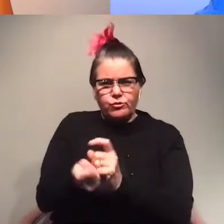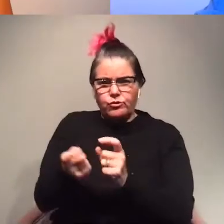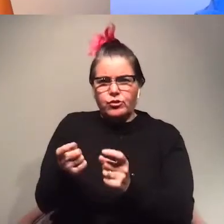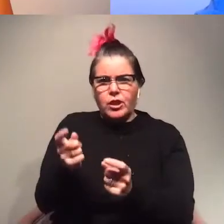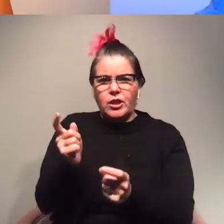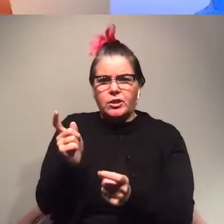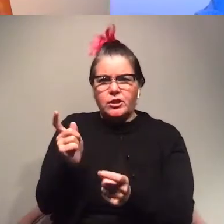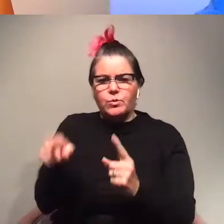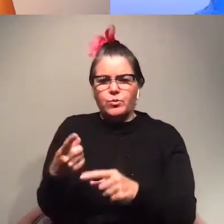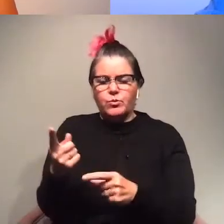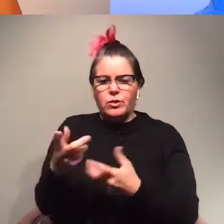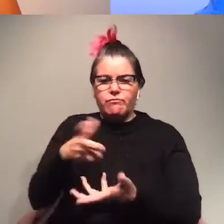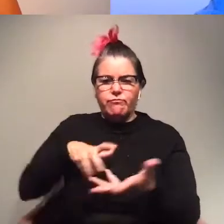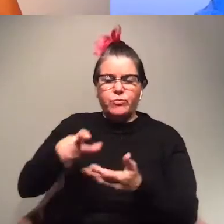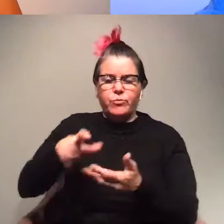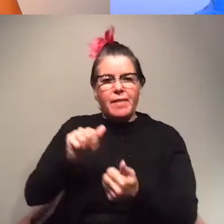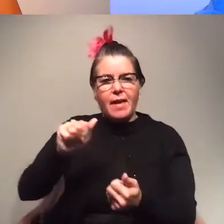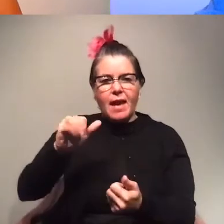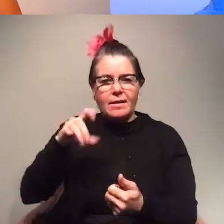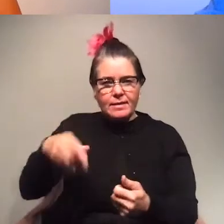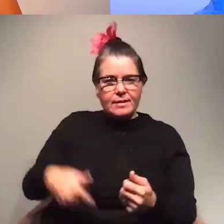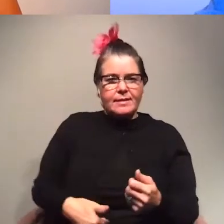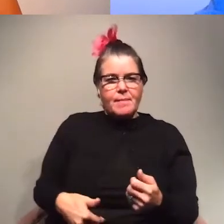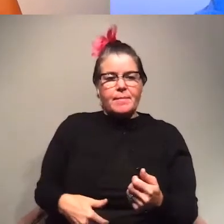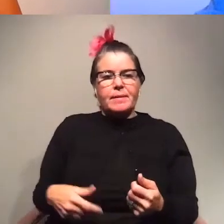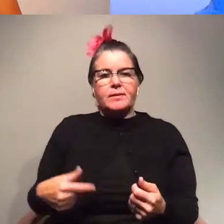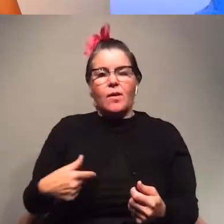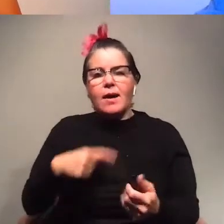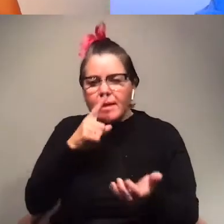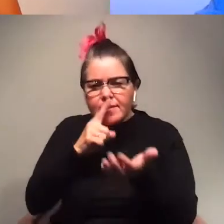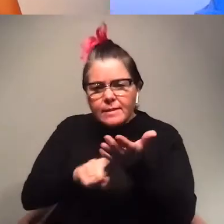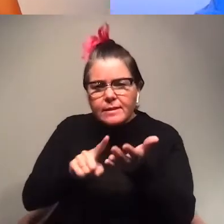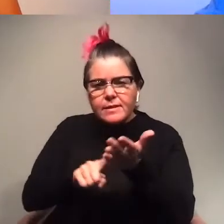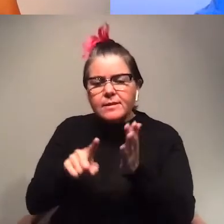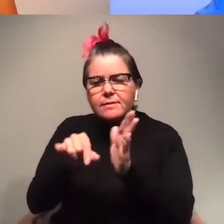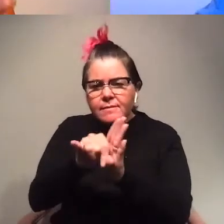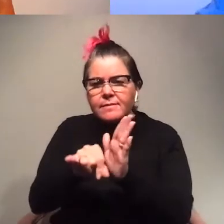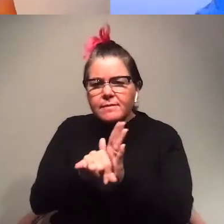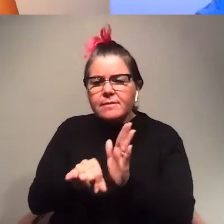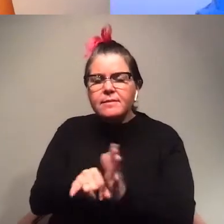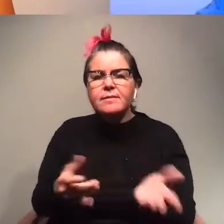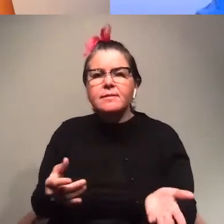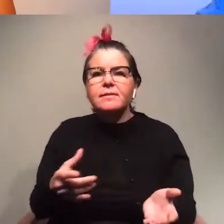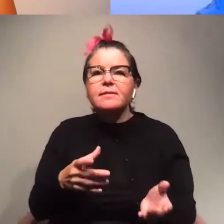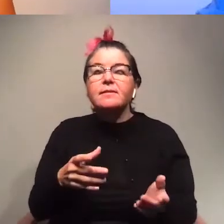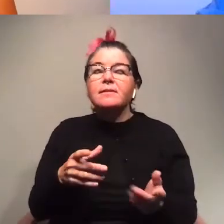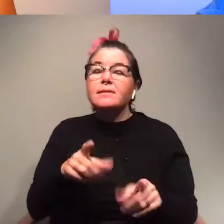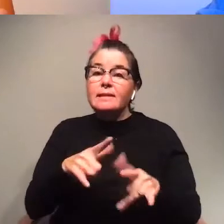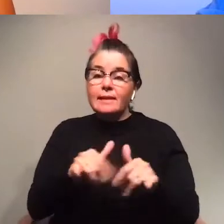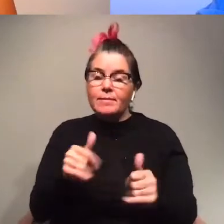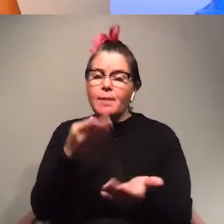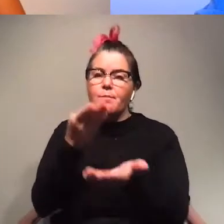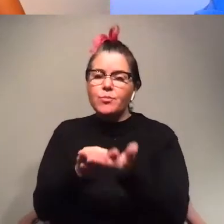all of this acid. And so I'm just doing a little bit of investigation to identify those and then prove which chemicals are